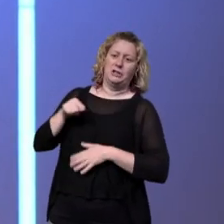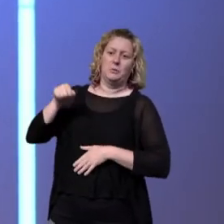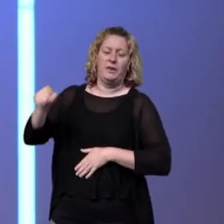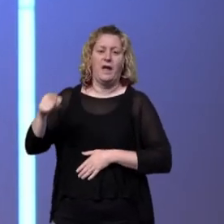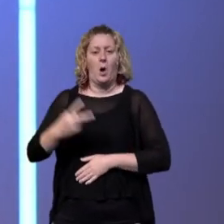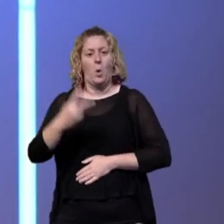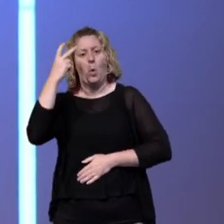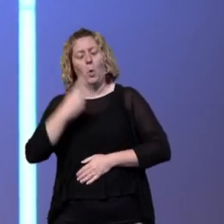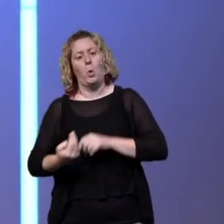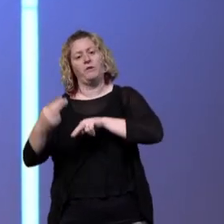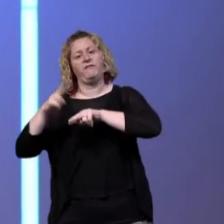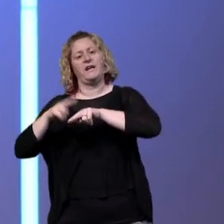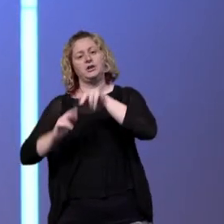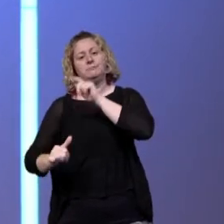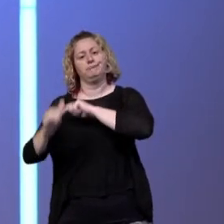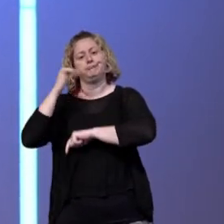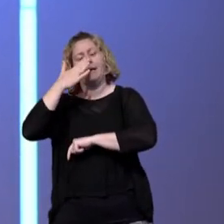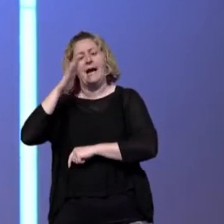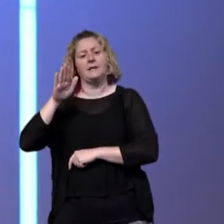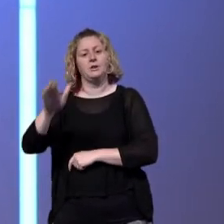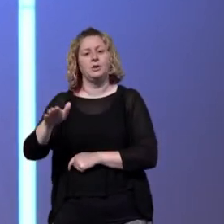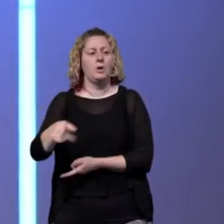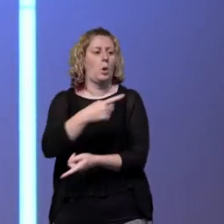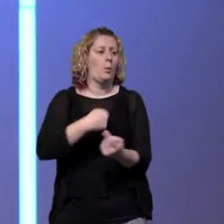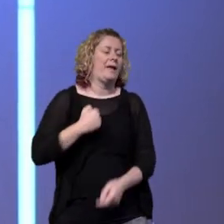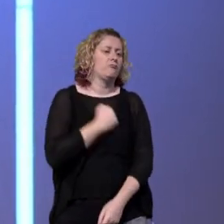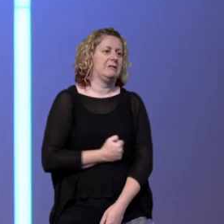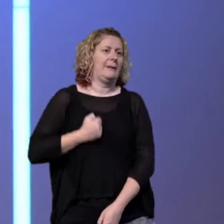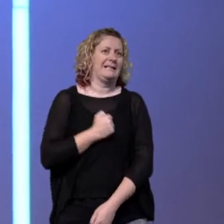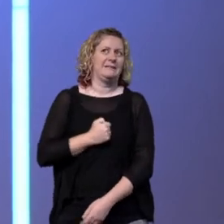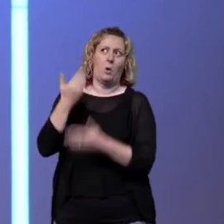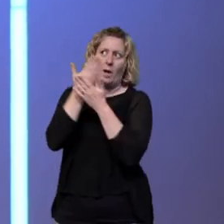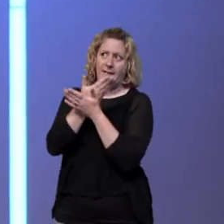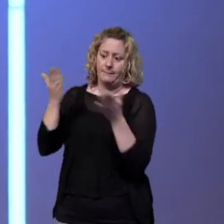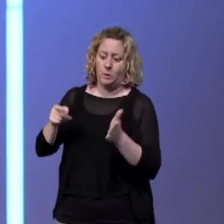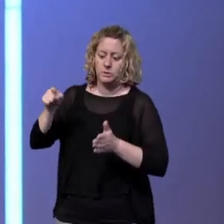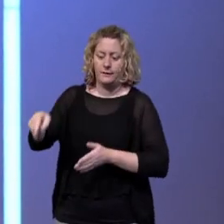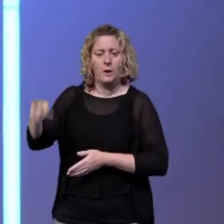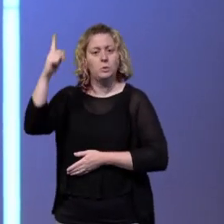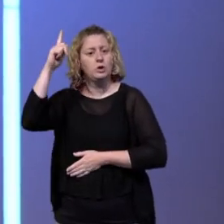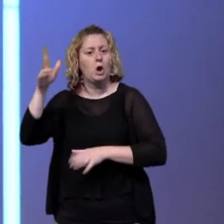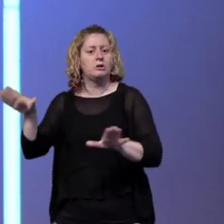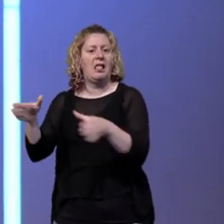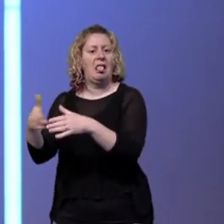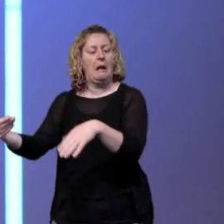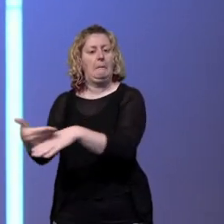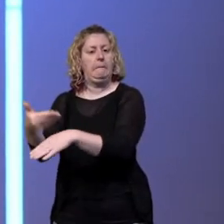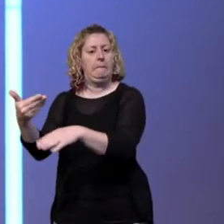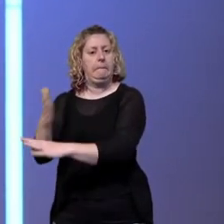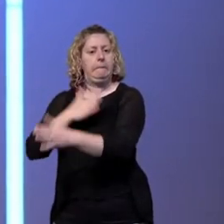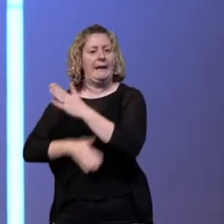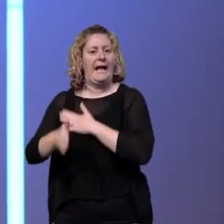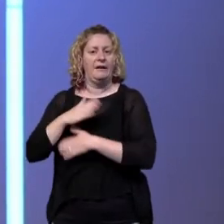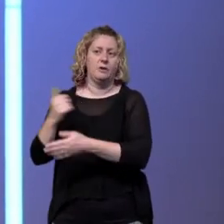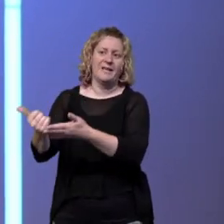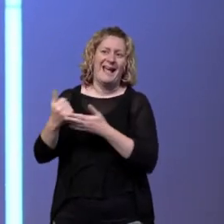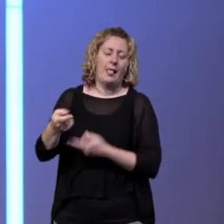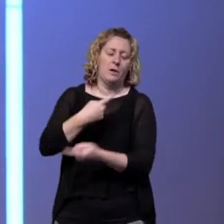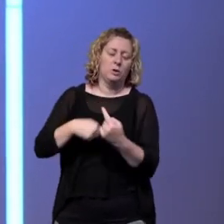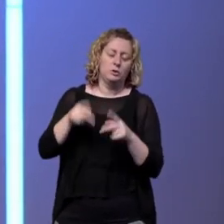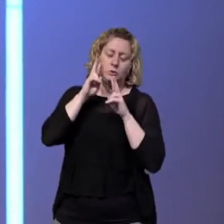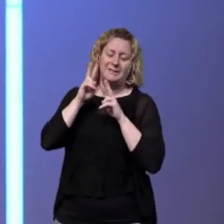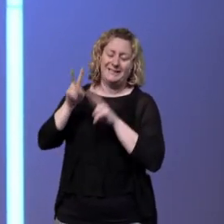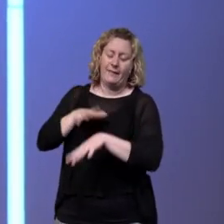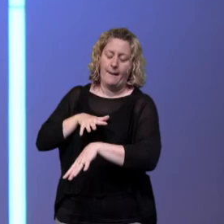out-of-date attitudes. Let us also repent of exposing the God Squad's religious antics. And God, help us to see that in mocking the Christians,